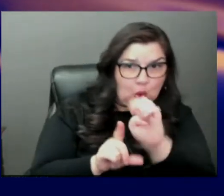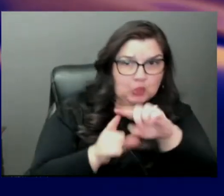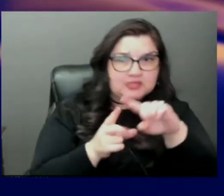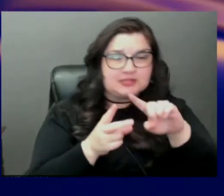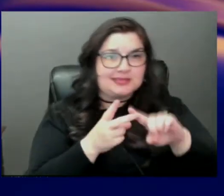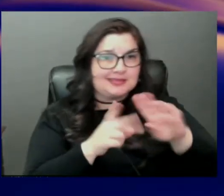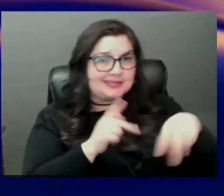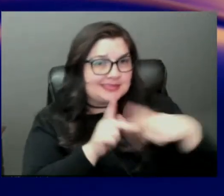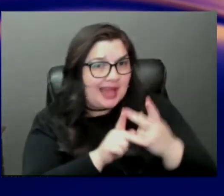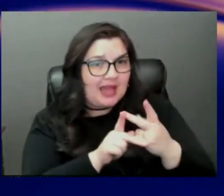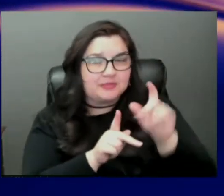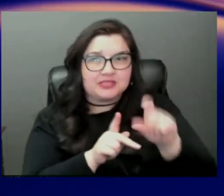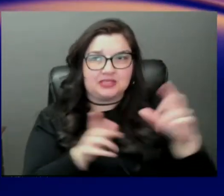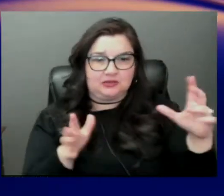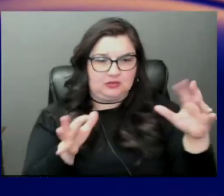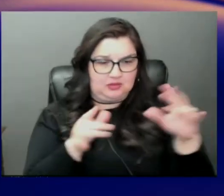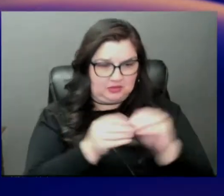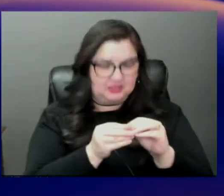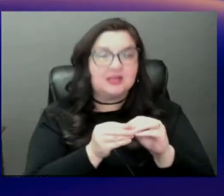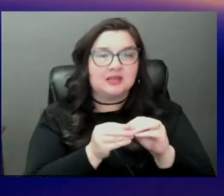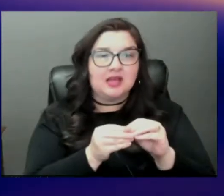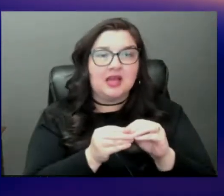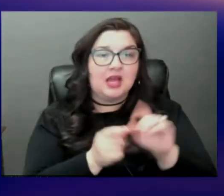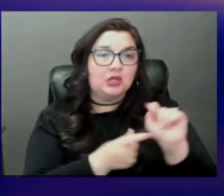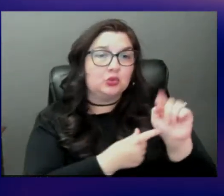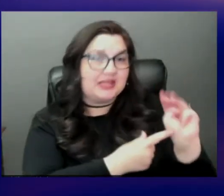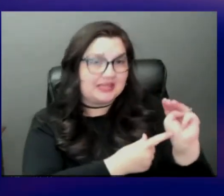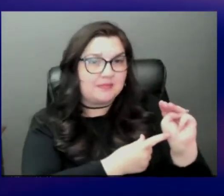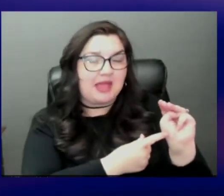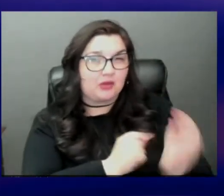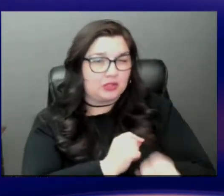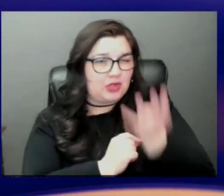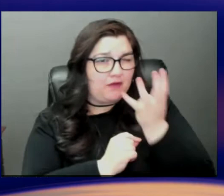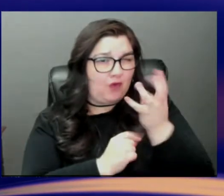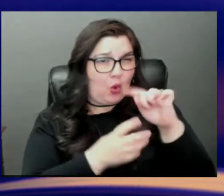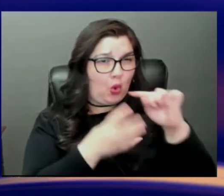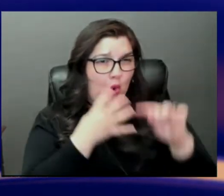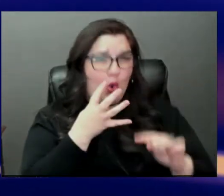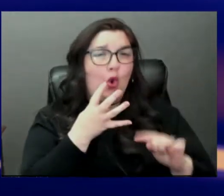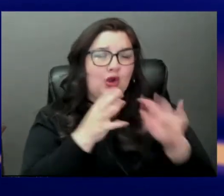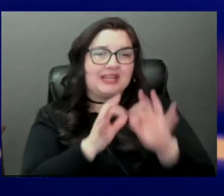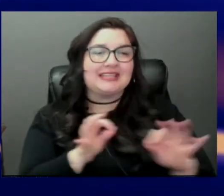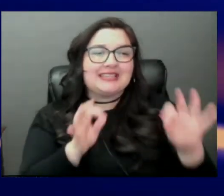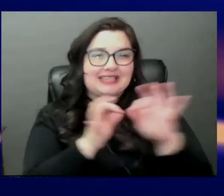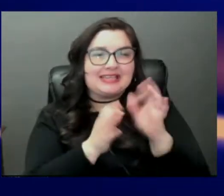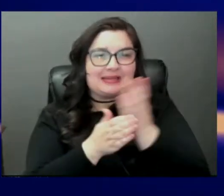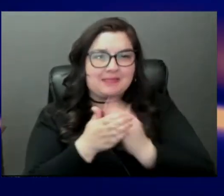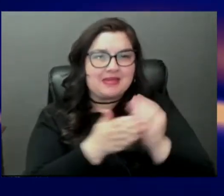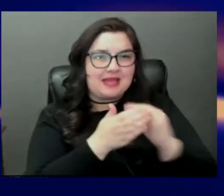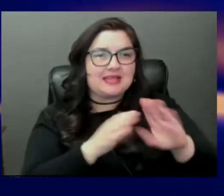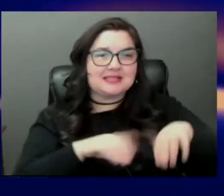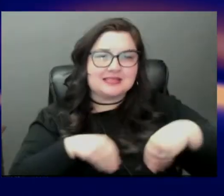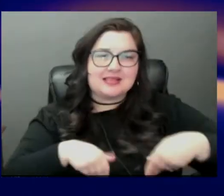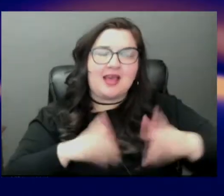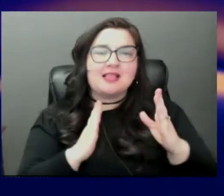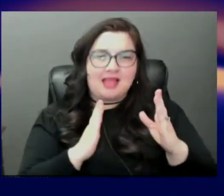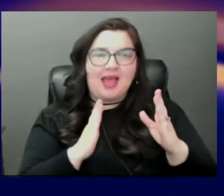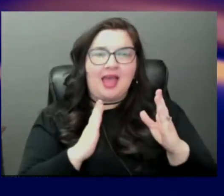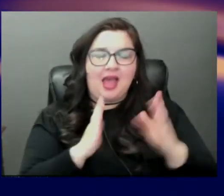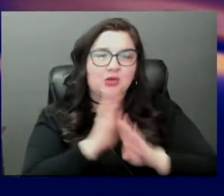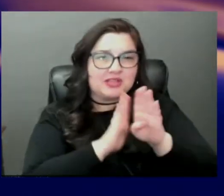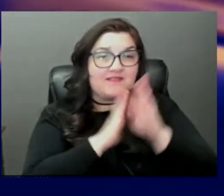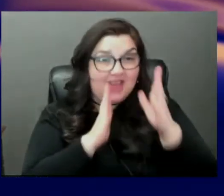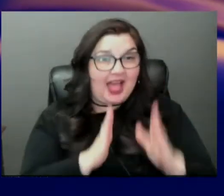together. So in TwinMaker, there are 4 key pieces that enable developers to build these kinds of digital twins. And